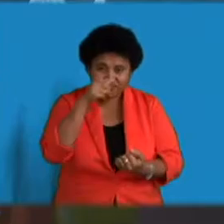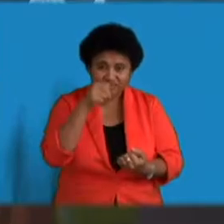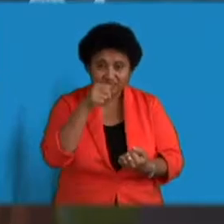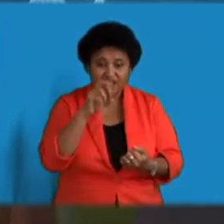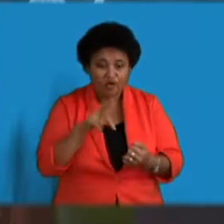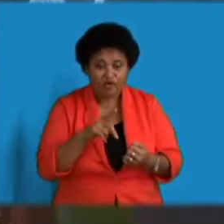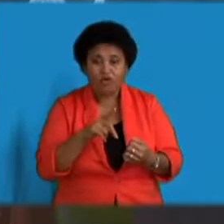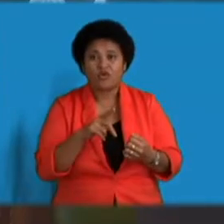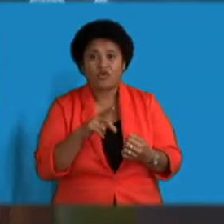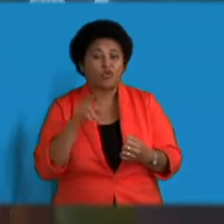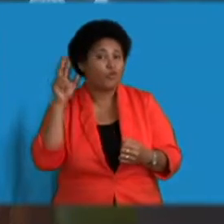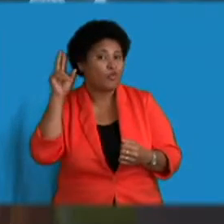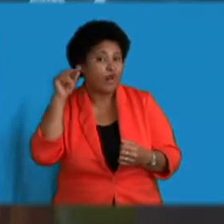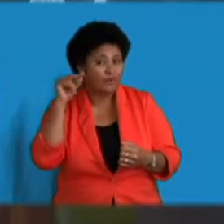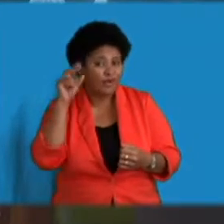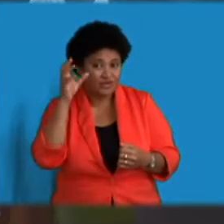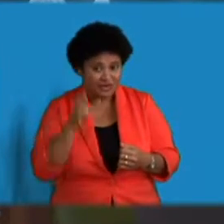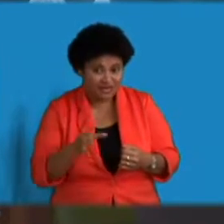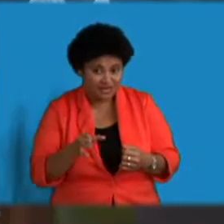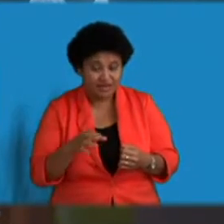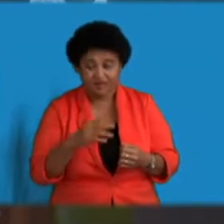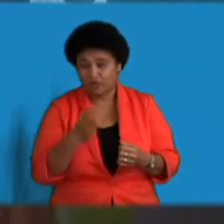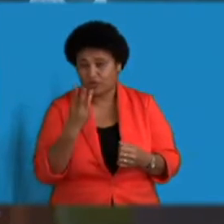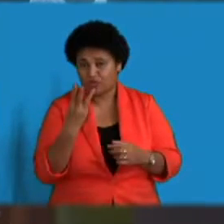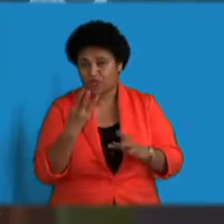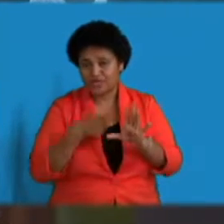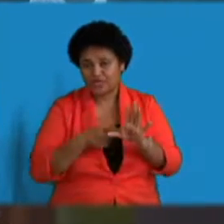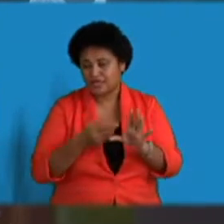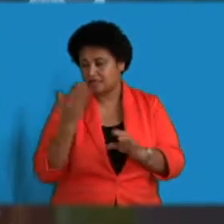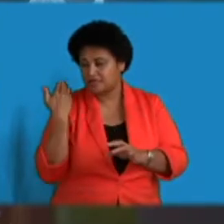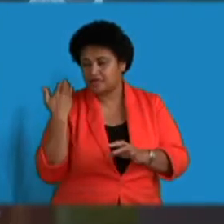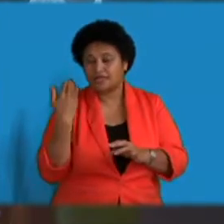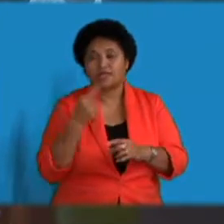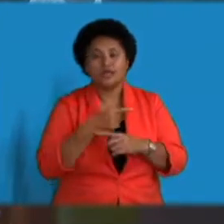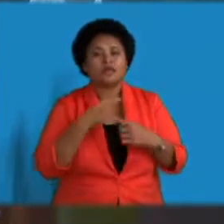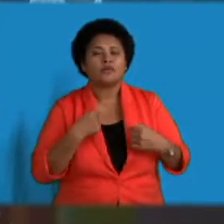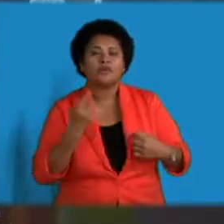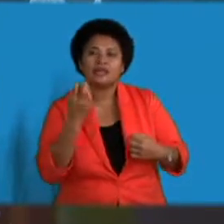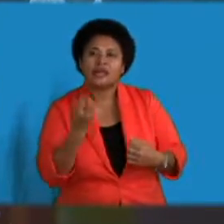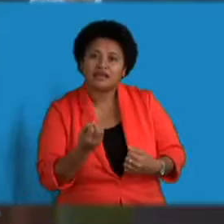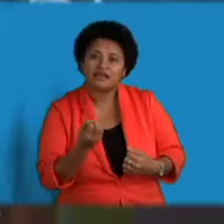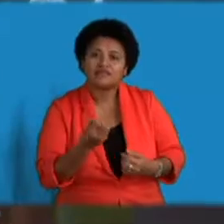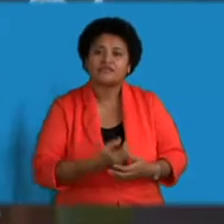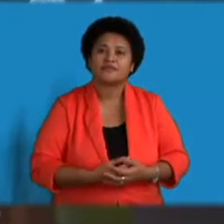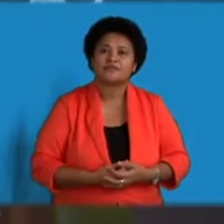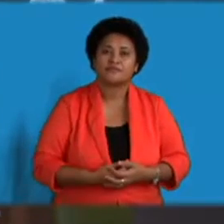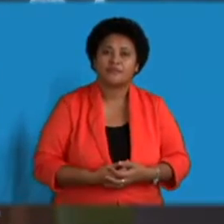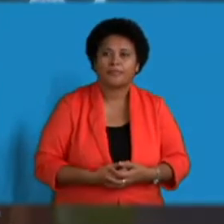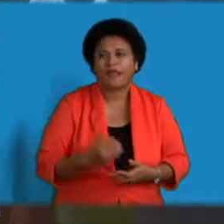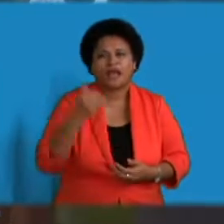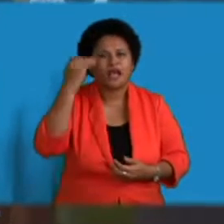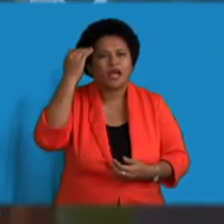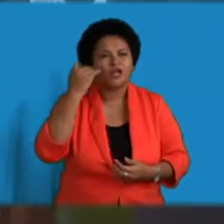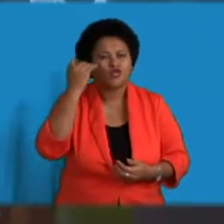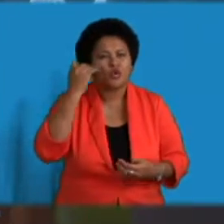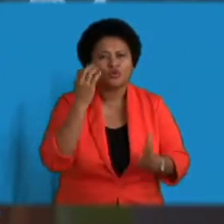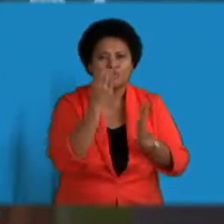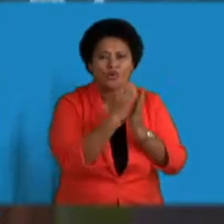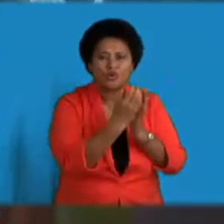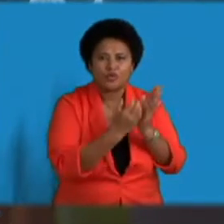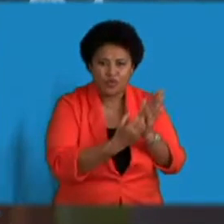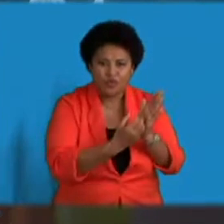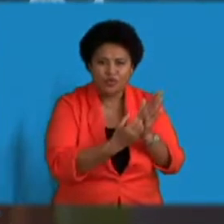for them, for the last 3 years, we've been holding short courses on